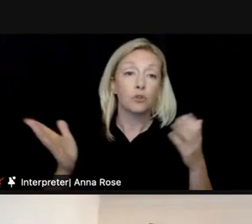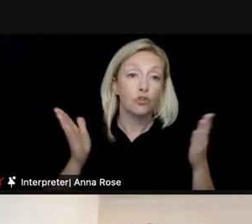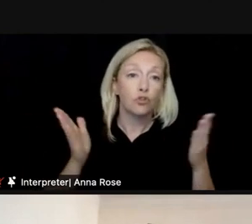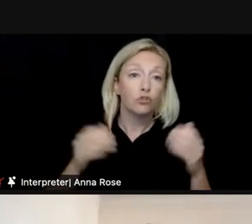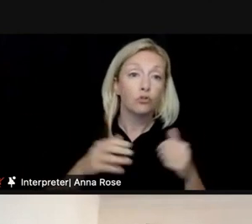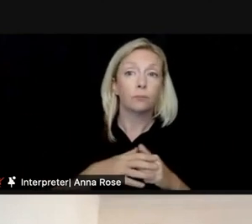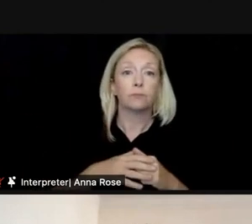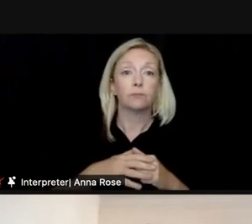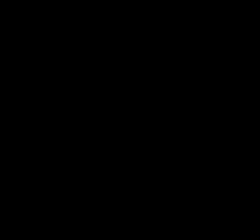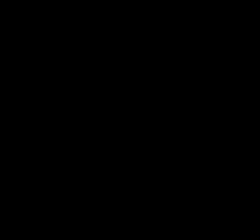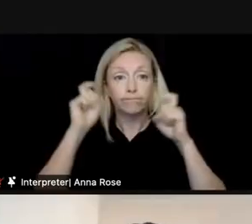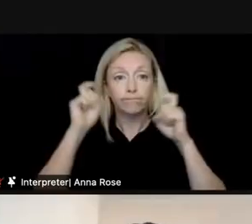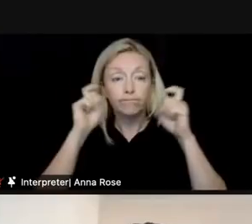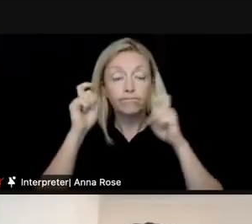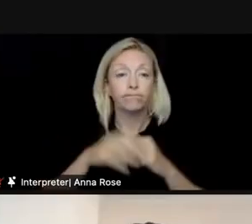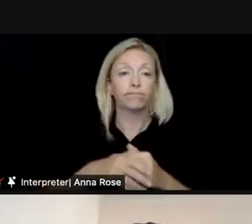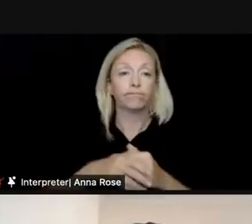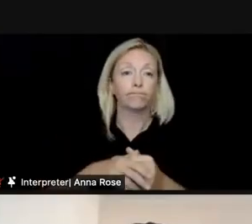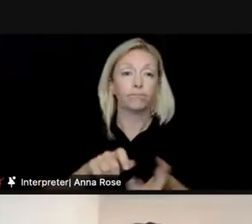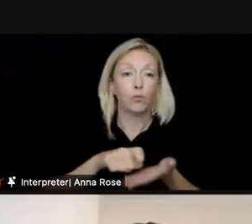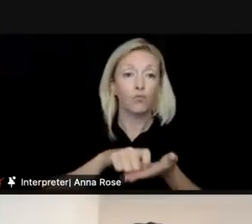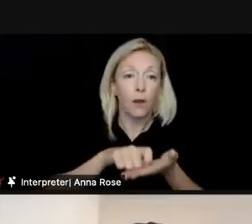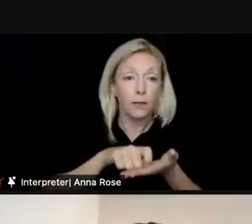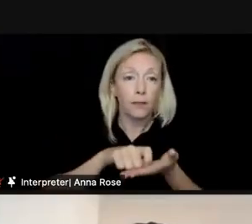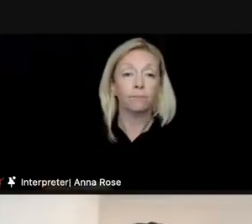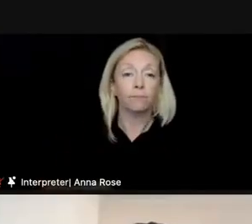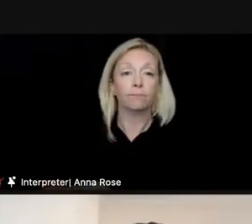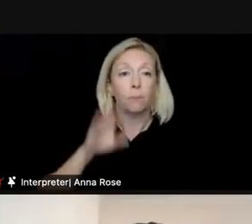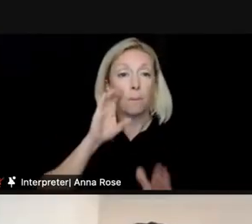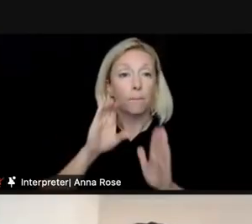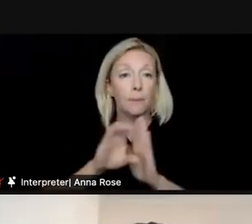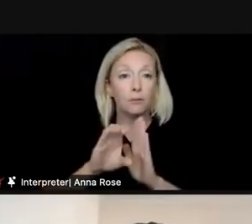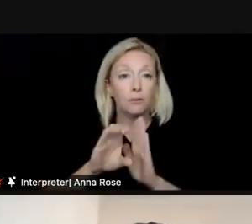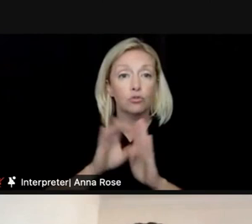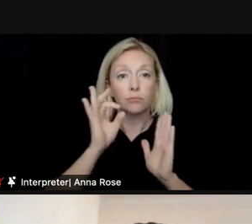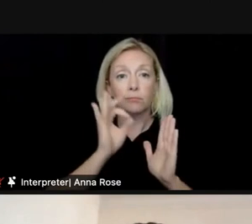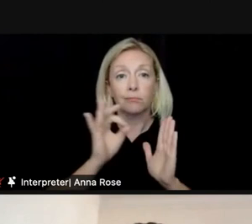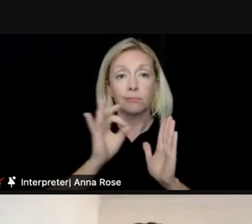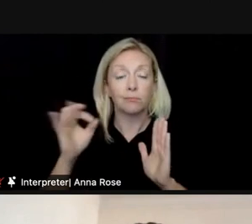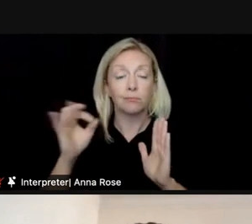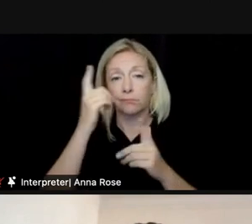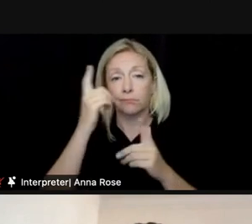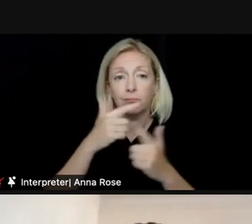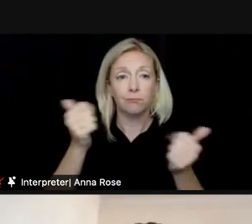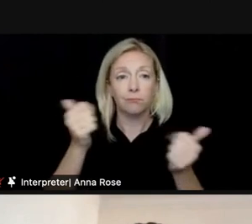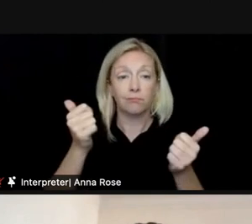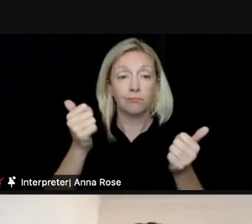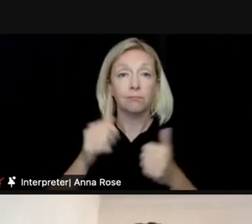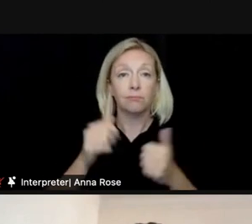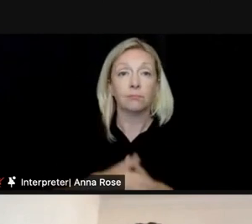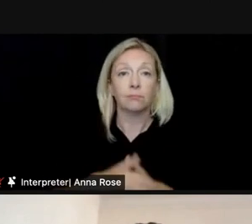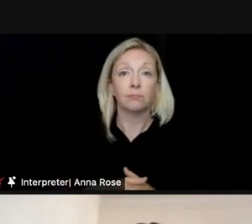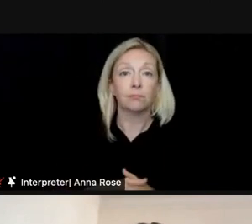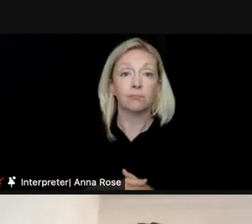facial expressions, writing, pictures, whatever we're using. So all of